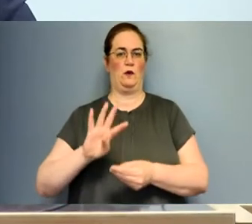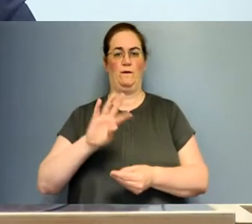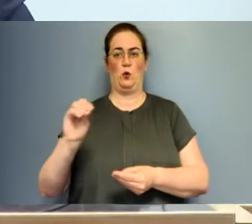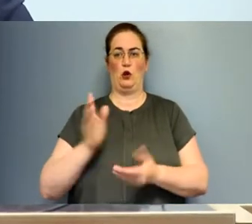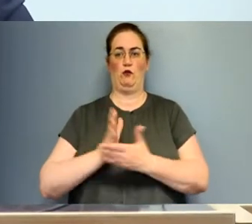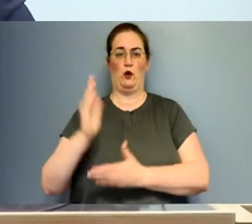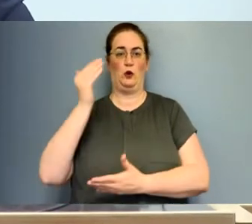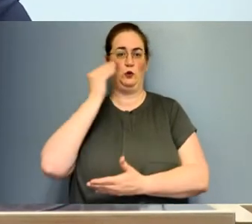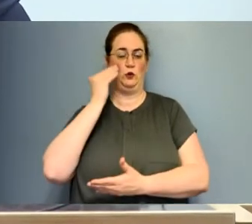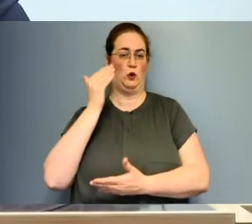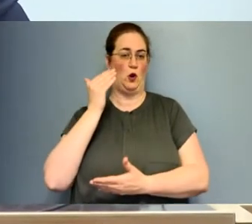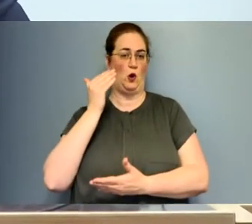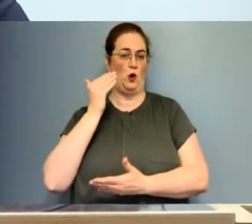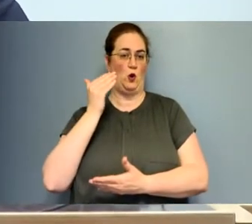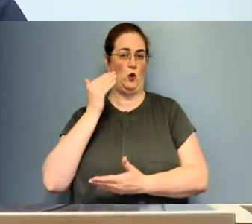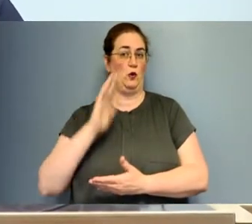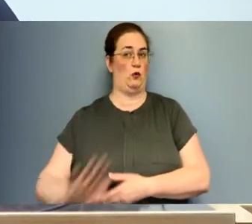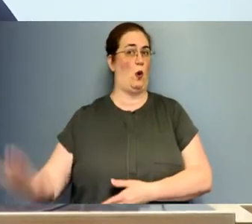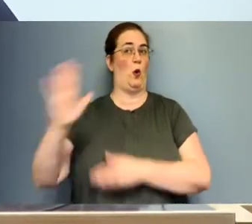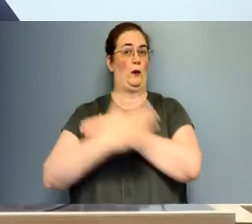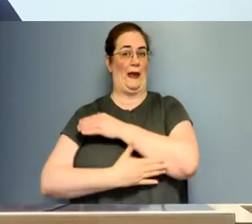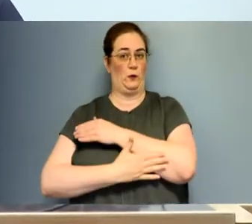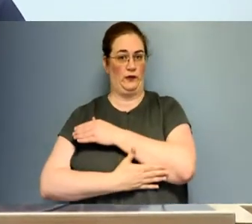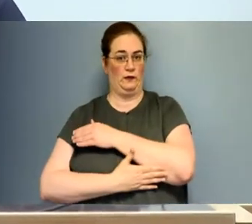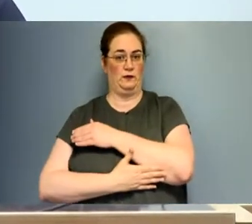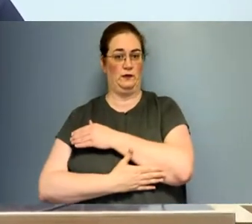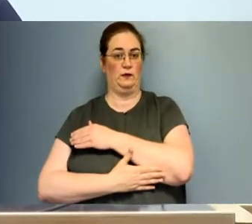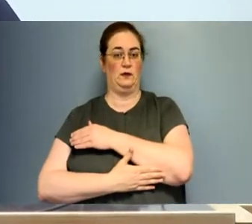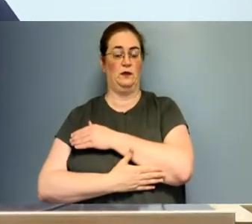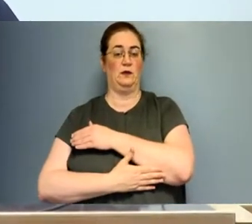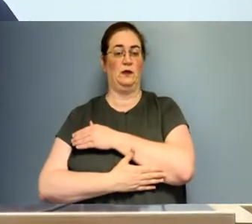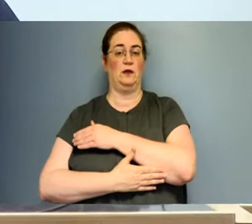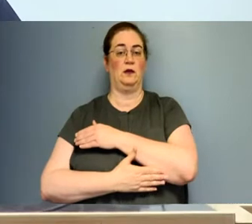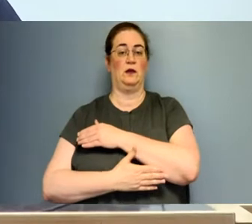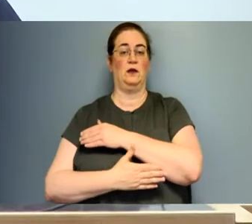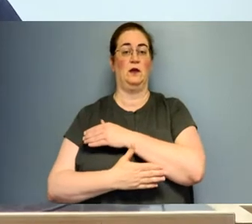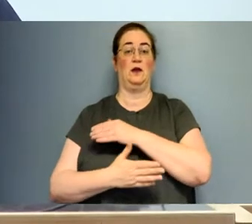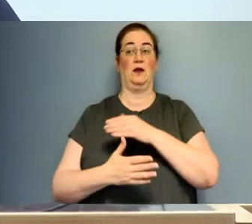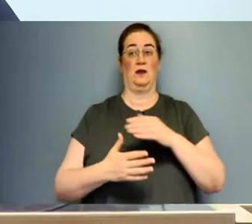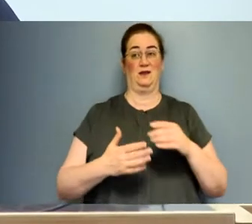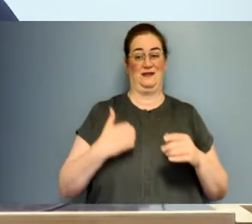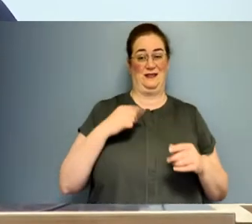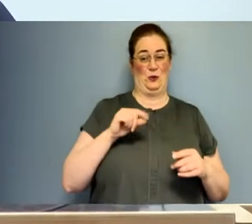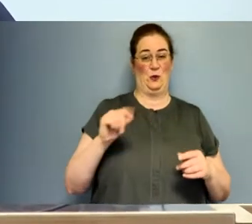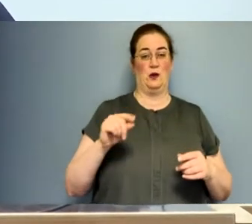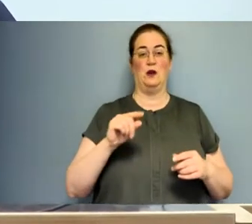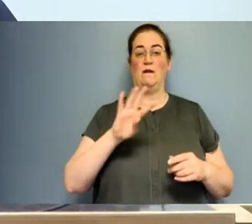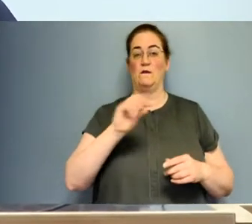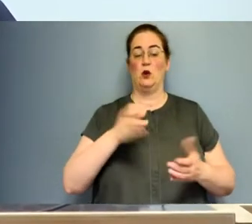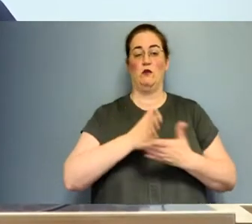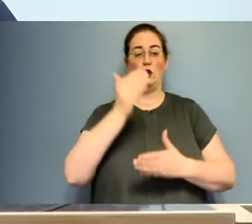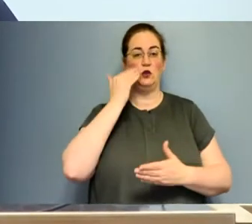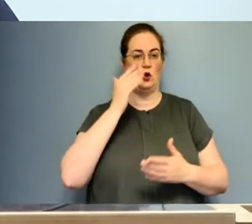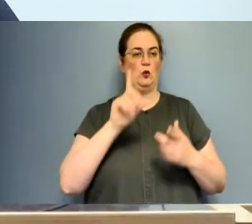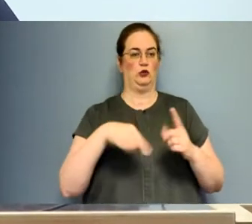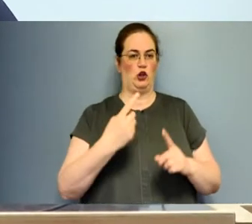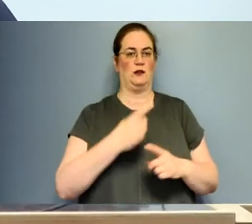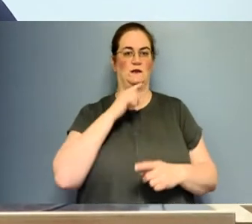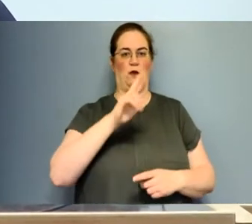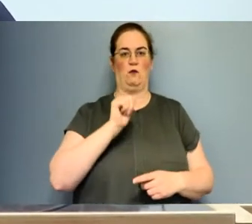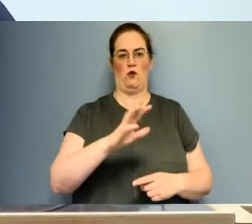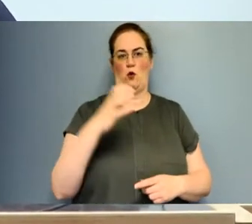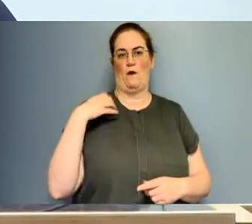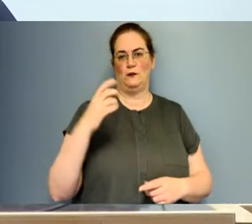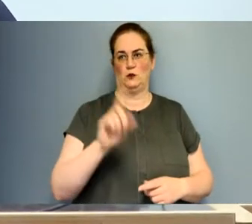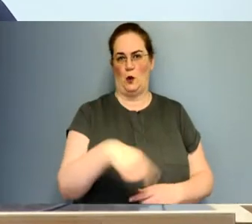to know productions countywide. And that year there were 40 right to know productions just from row officers alone. And we